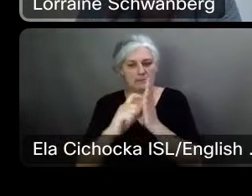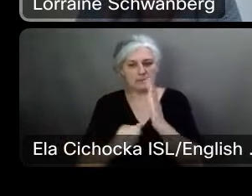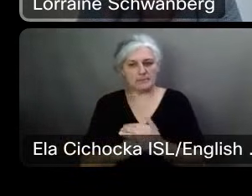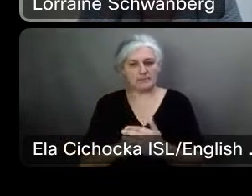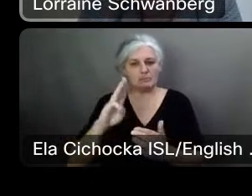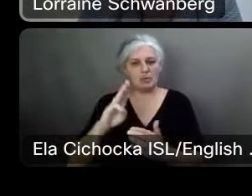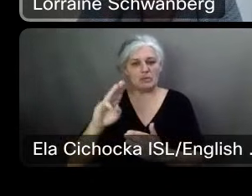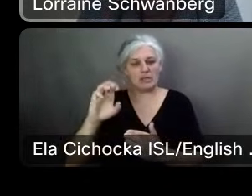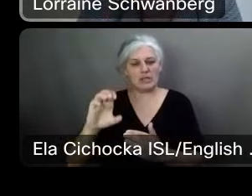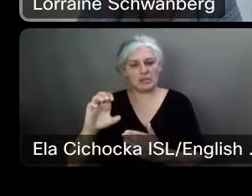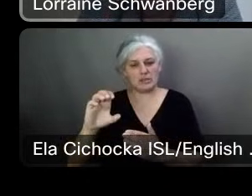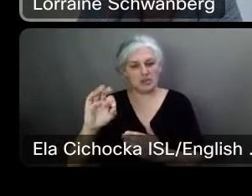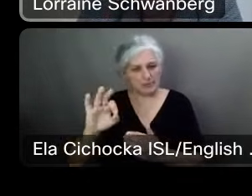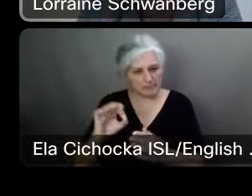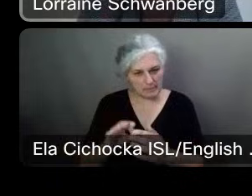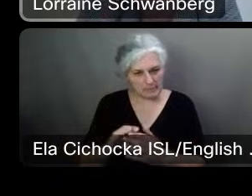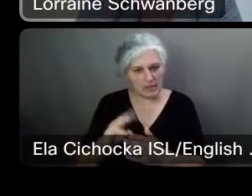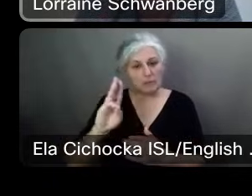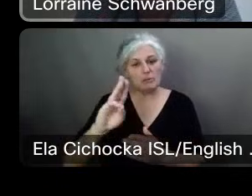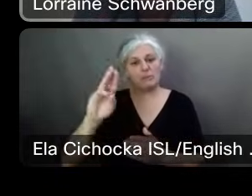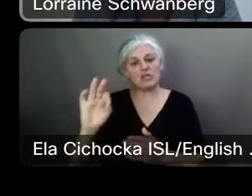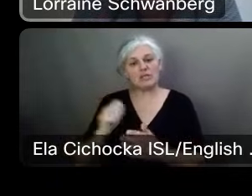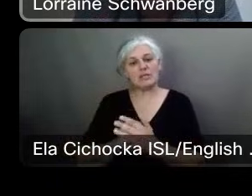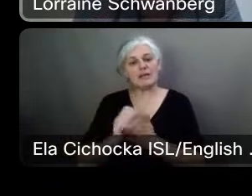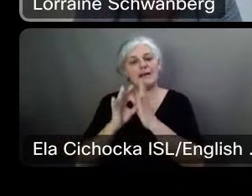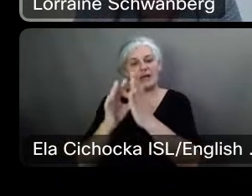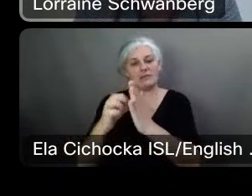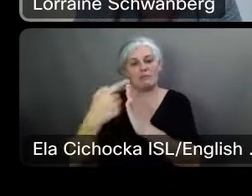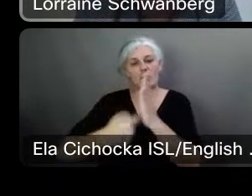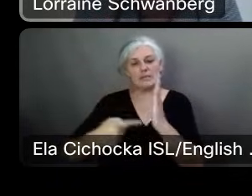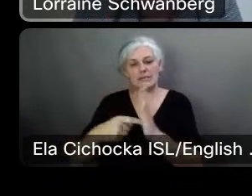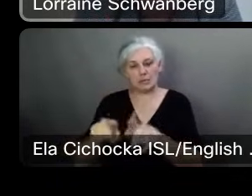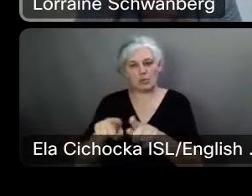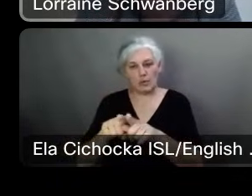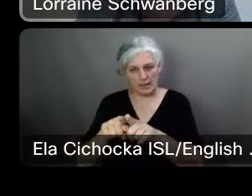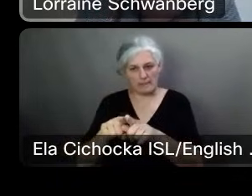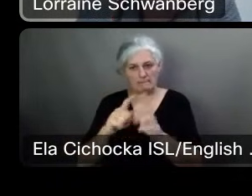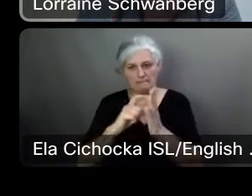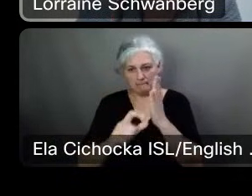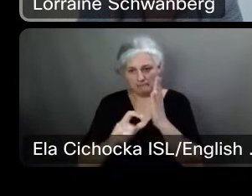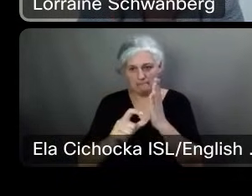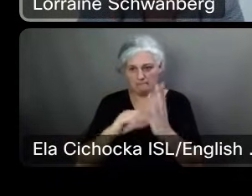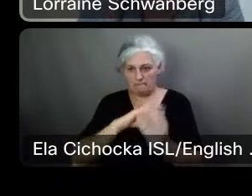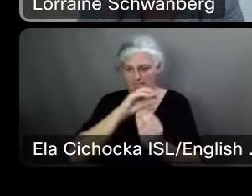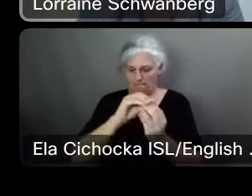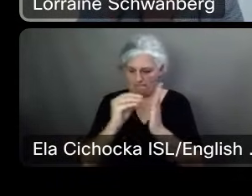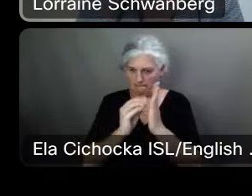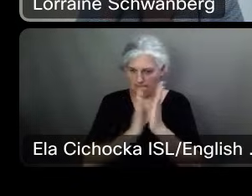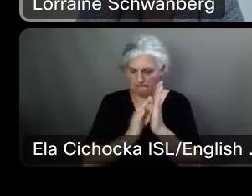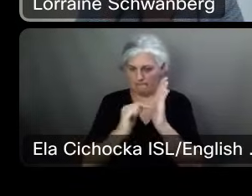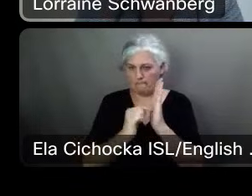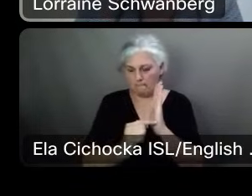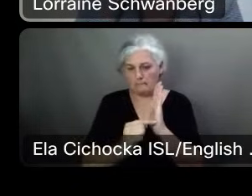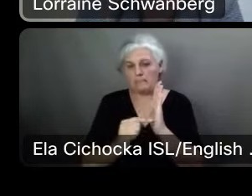PPPG guideline in terms of the policy as well. So it is comprehensive, and I suppose